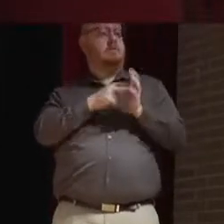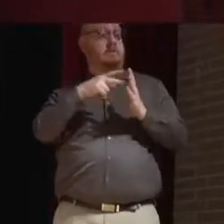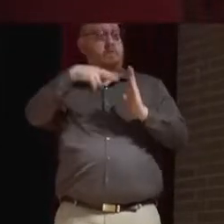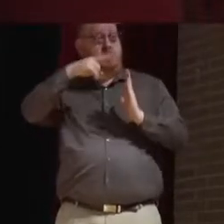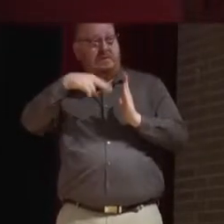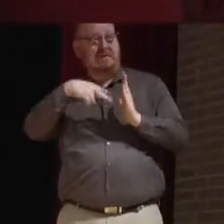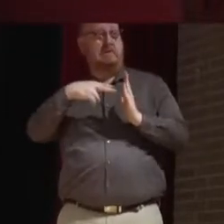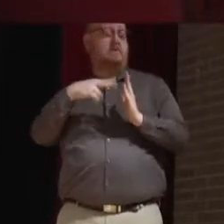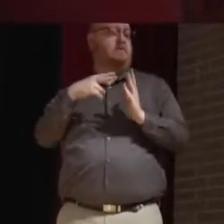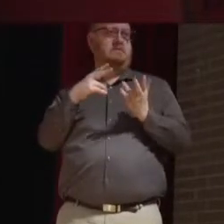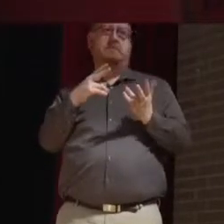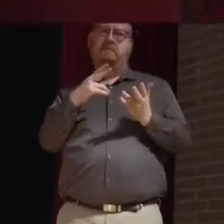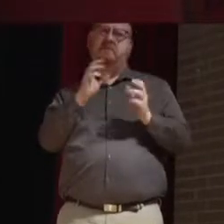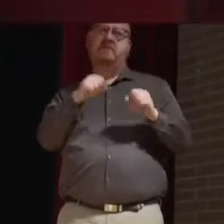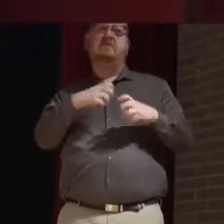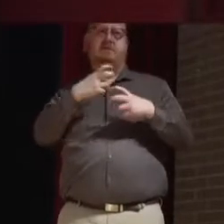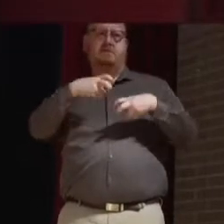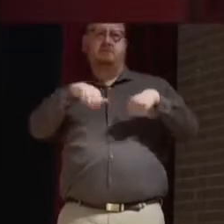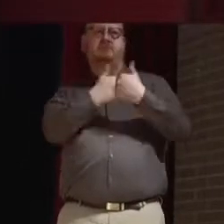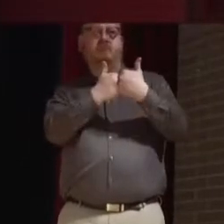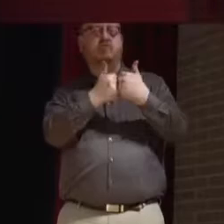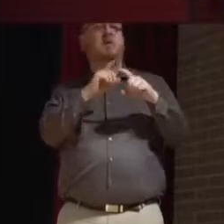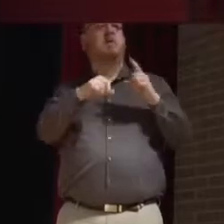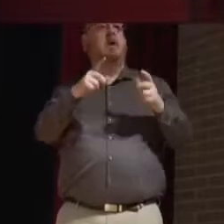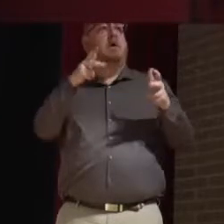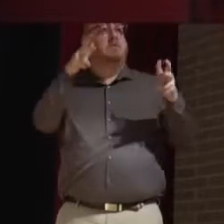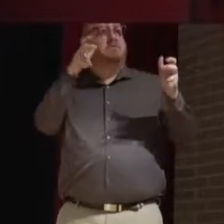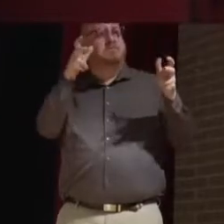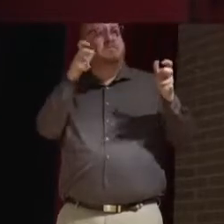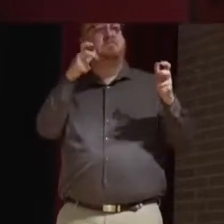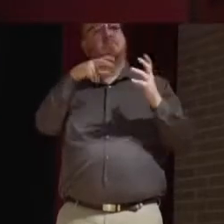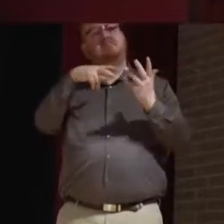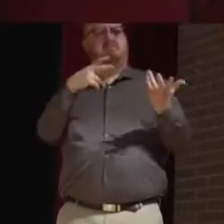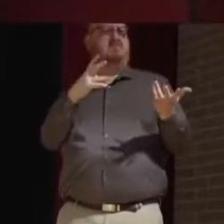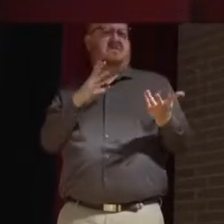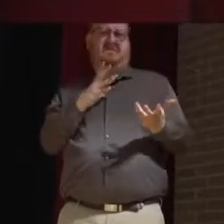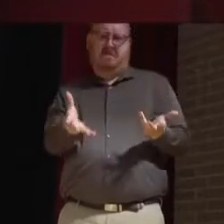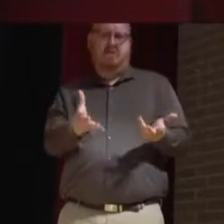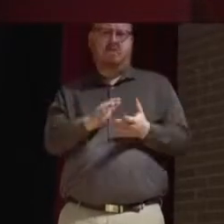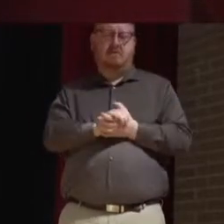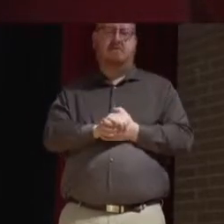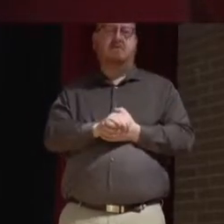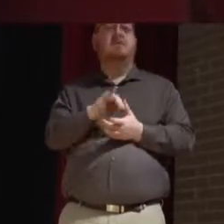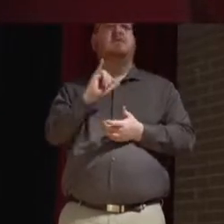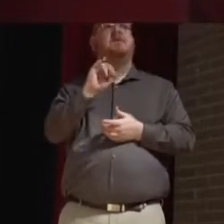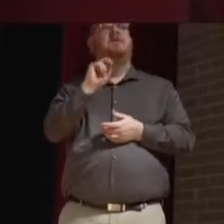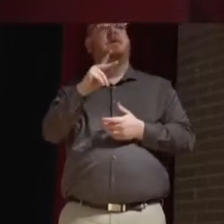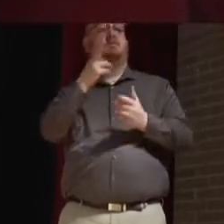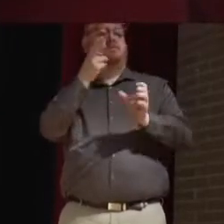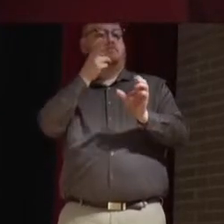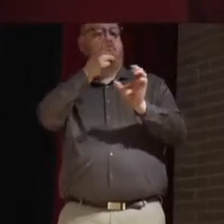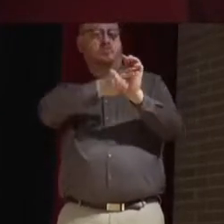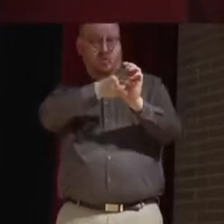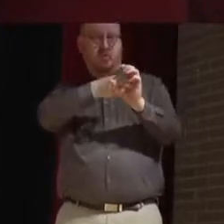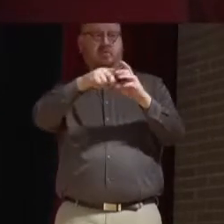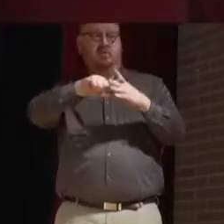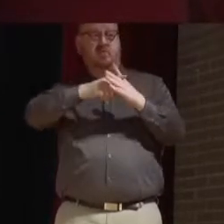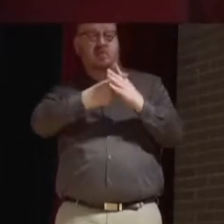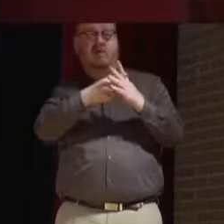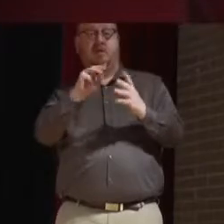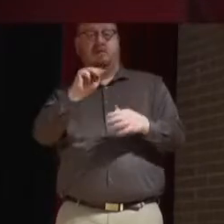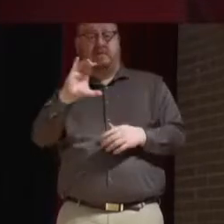things, you don't have any problem understanding them. Okay. So when you enrolled at Mott, knowing that